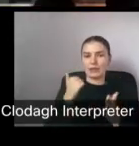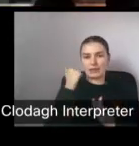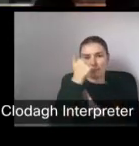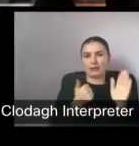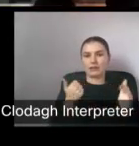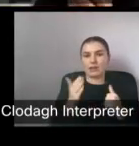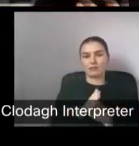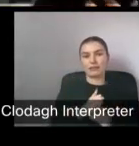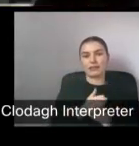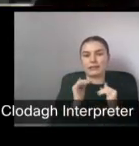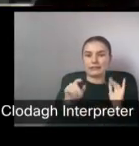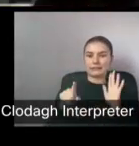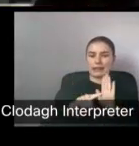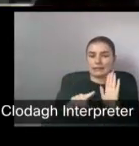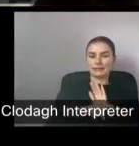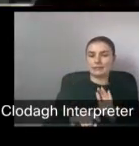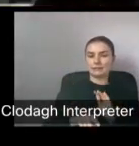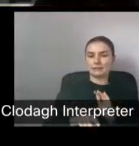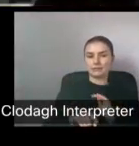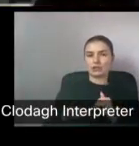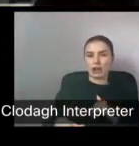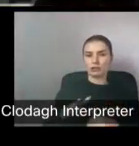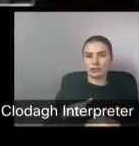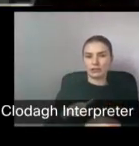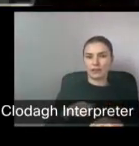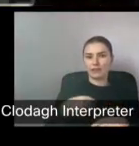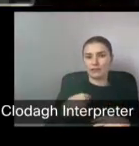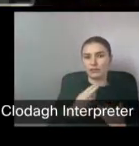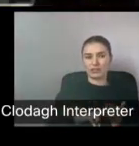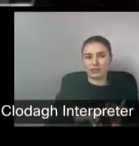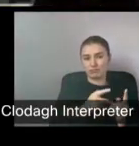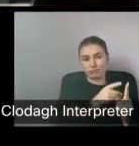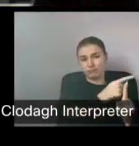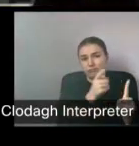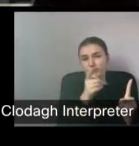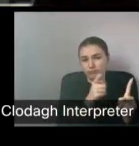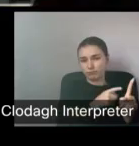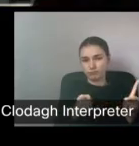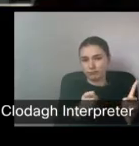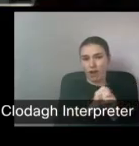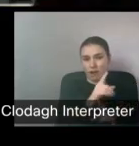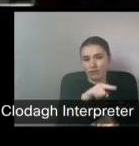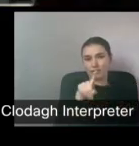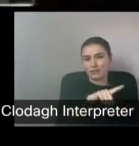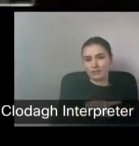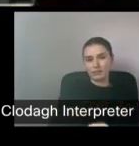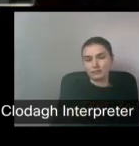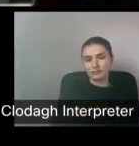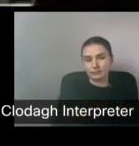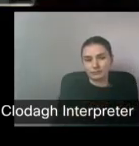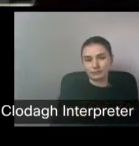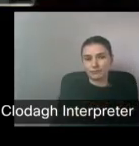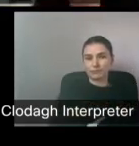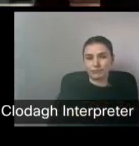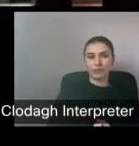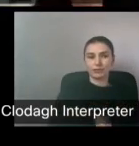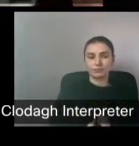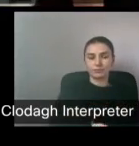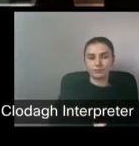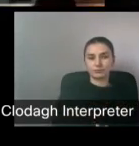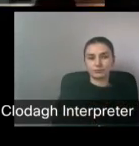child defence leads to more likely to be imprisonment, heroin cracker case, violence perpetration, victimization, high risk drinking, early sex, etc.,